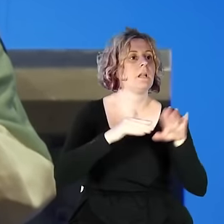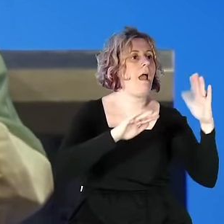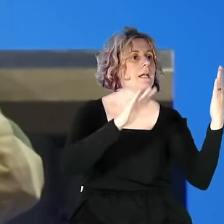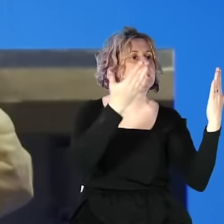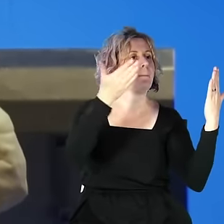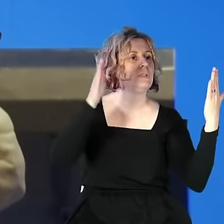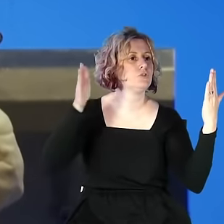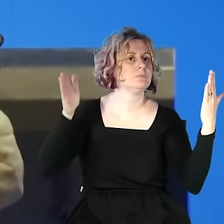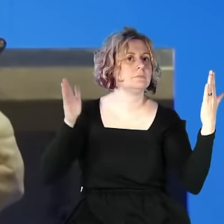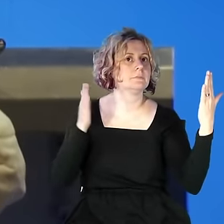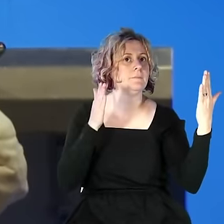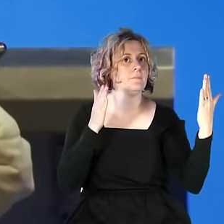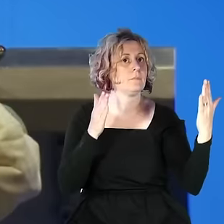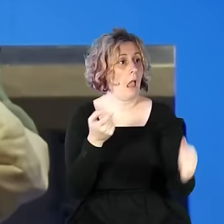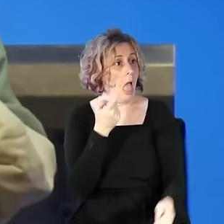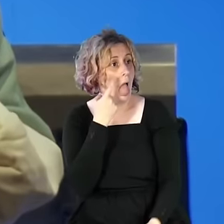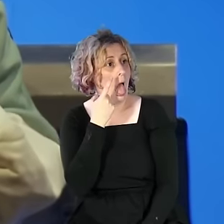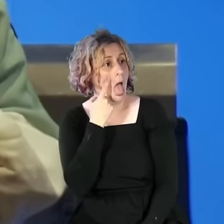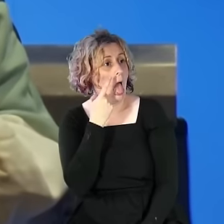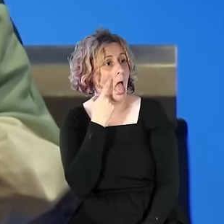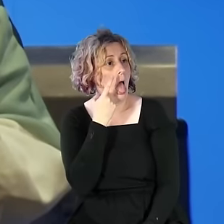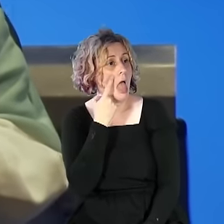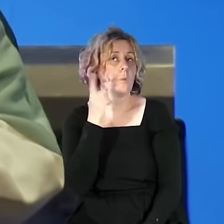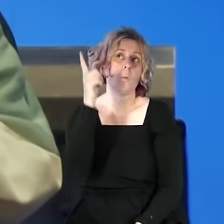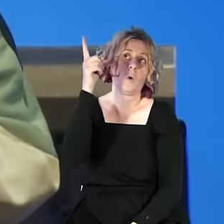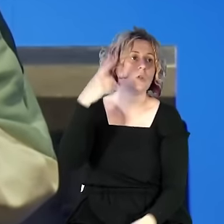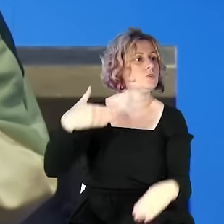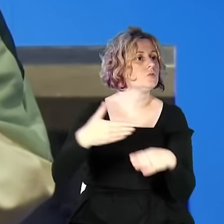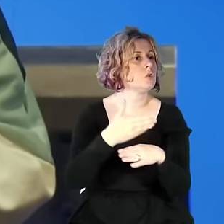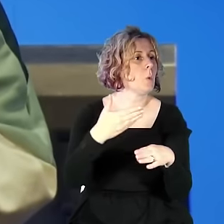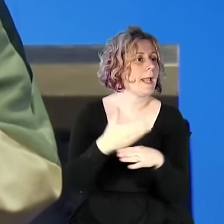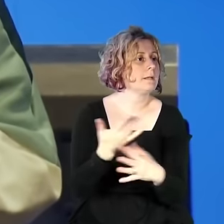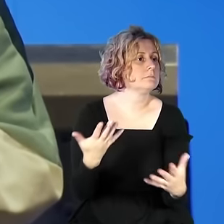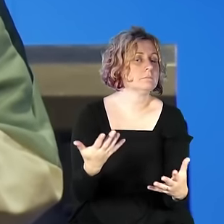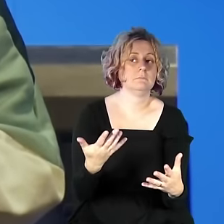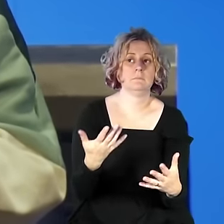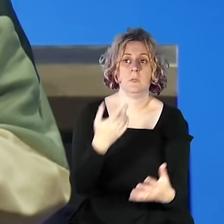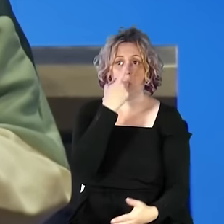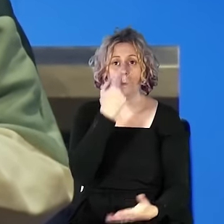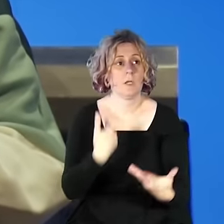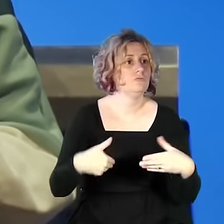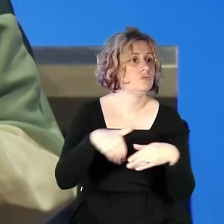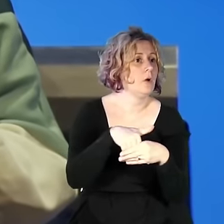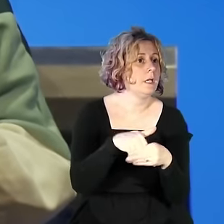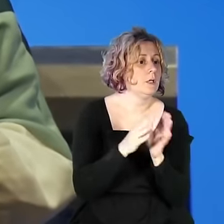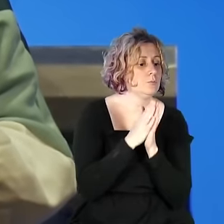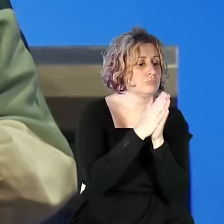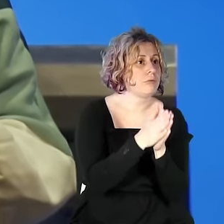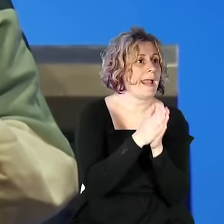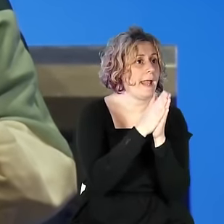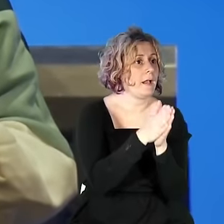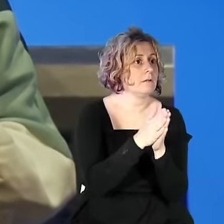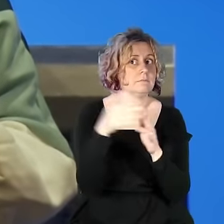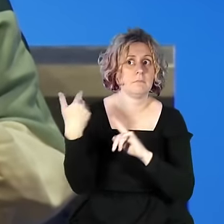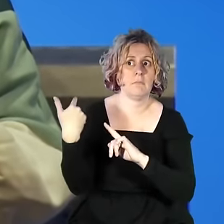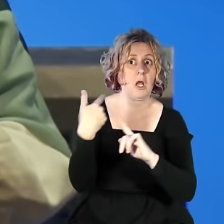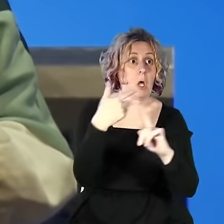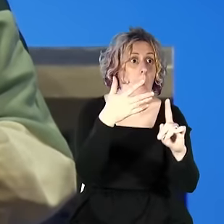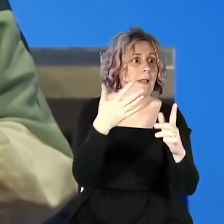join in at what God is doing, whether that's praying or giving or going or